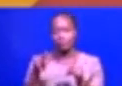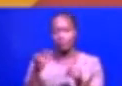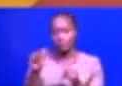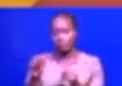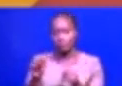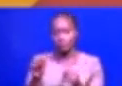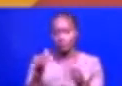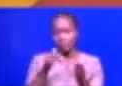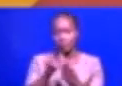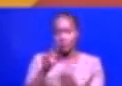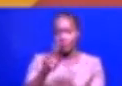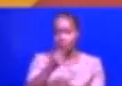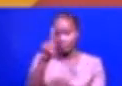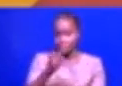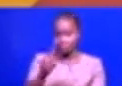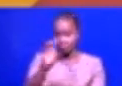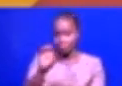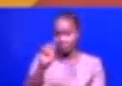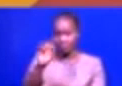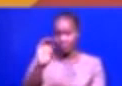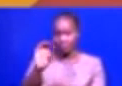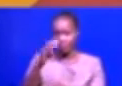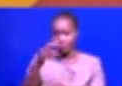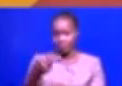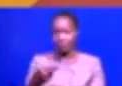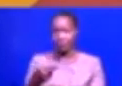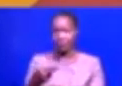versus ZTech. So all at the Nyayo National Stadium, games 1 and 2 happening there.